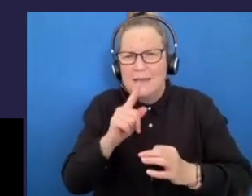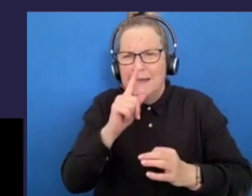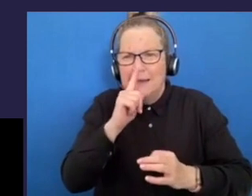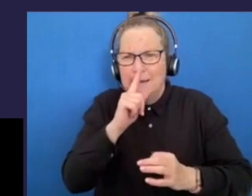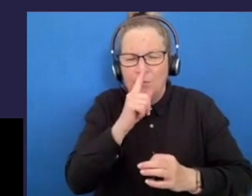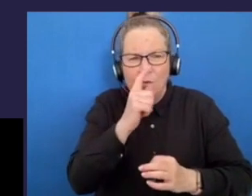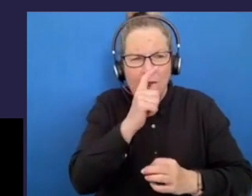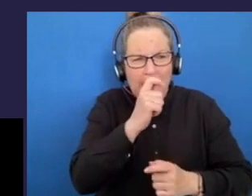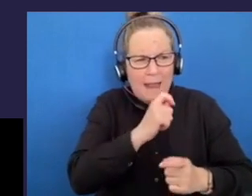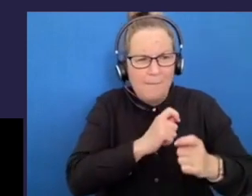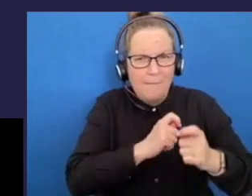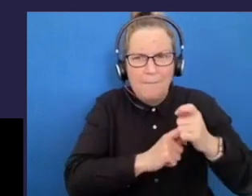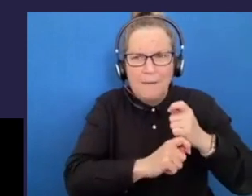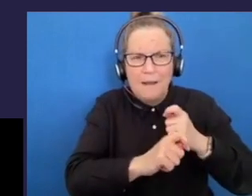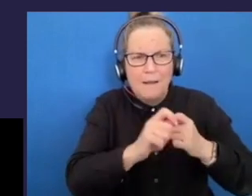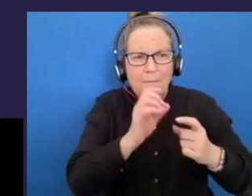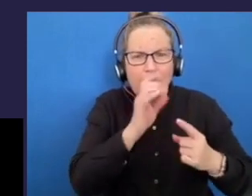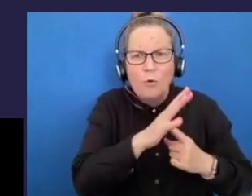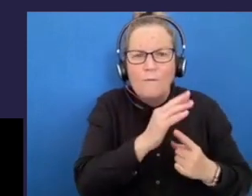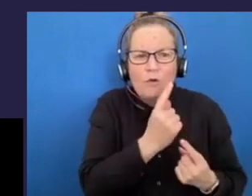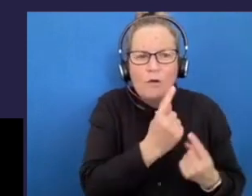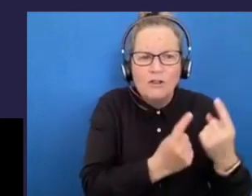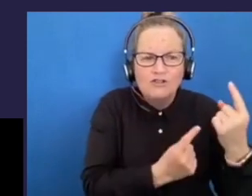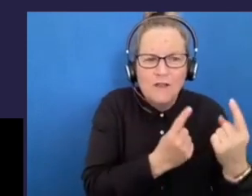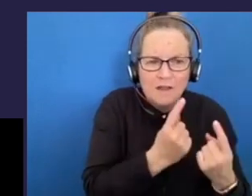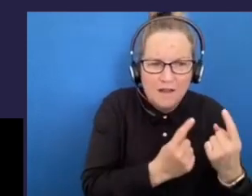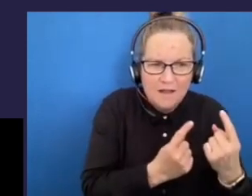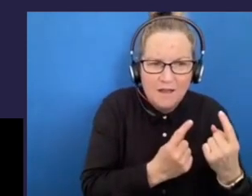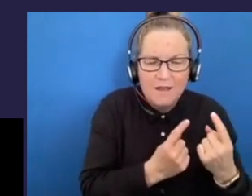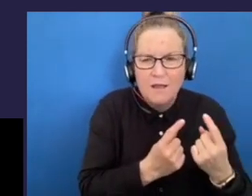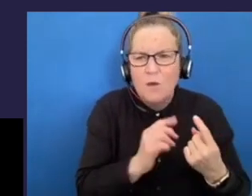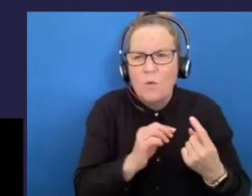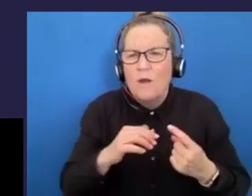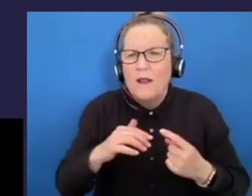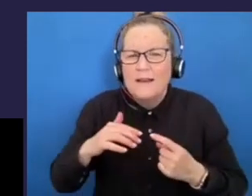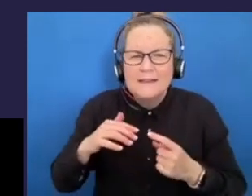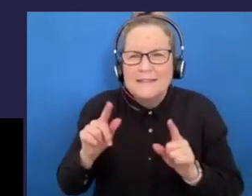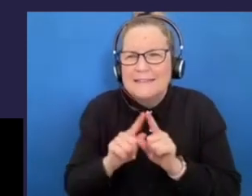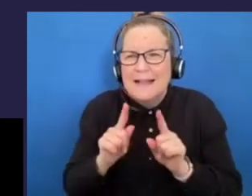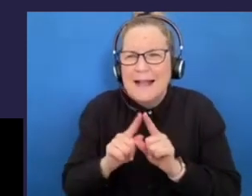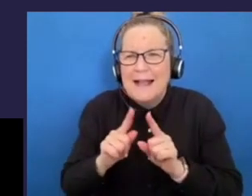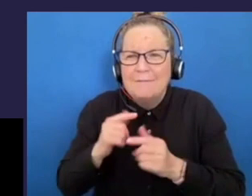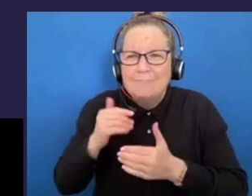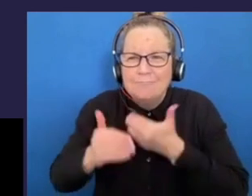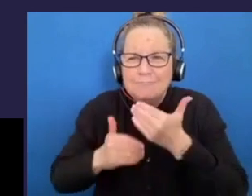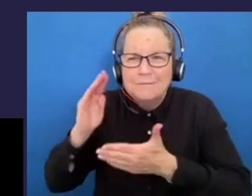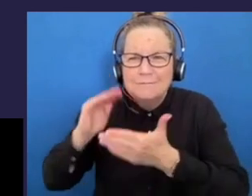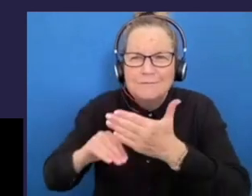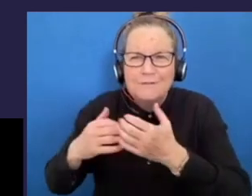can people come to mean to the common good? Next slide, please.